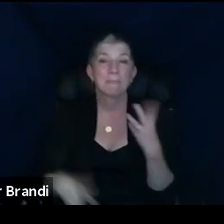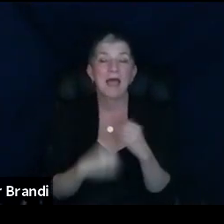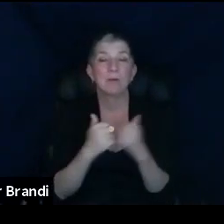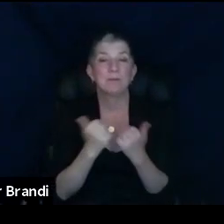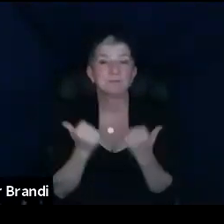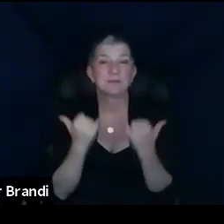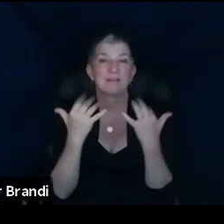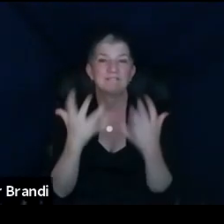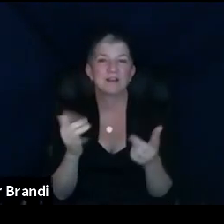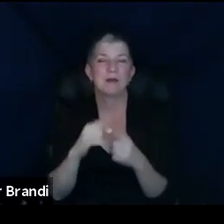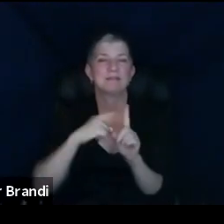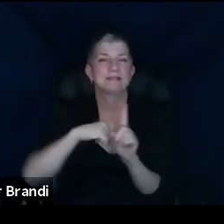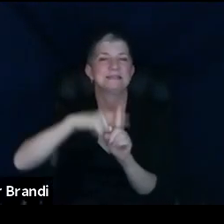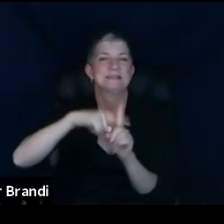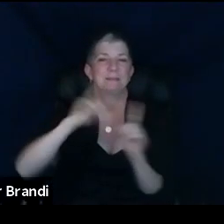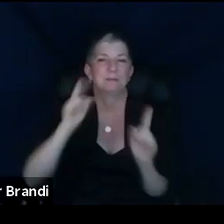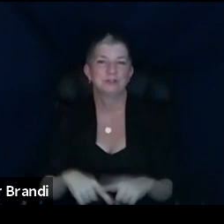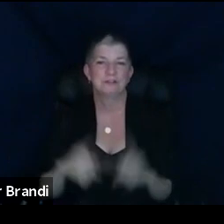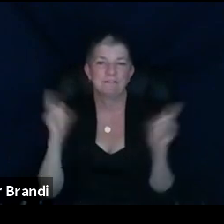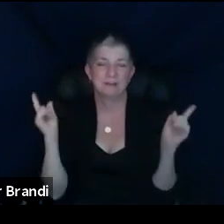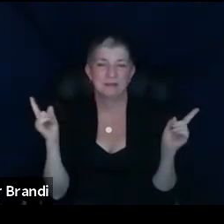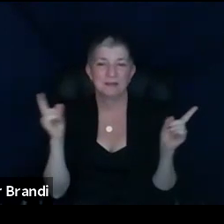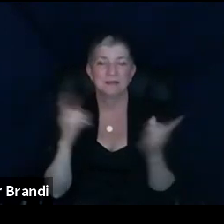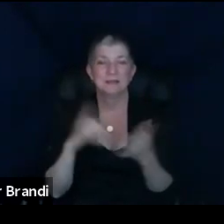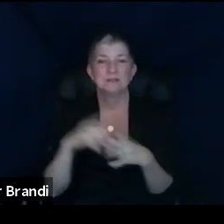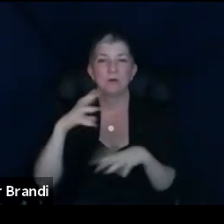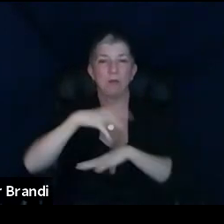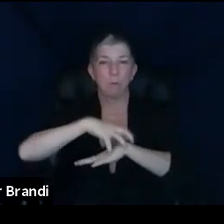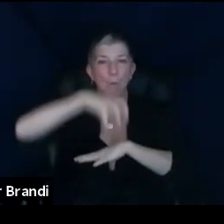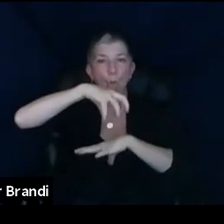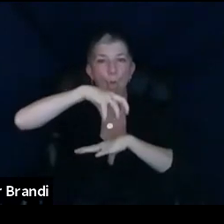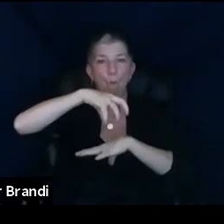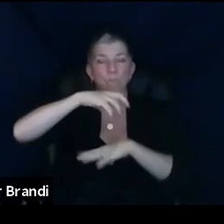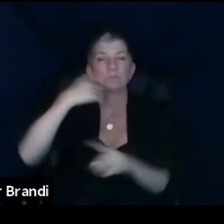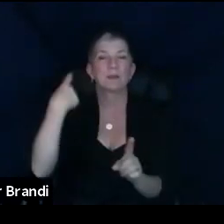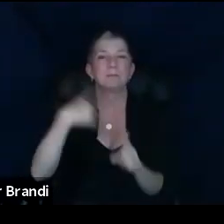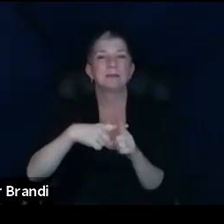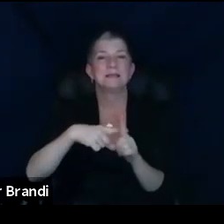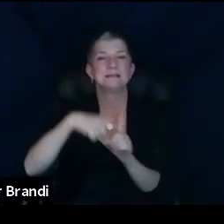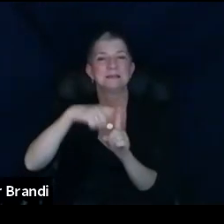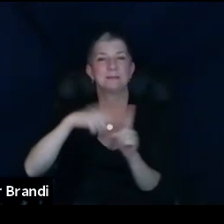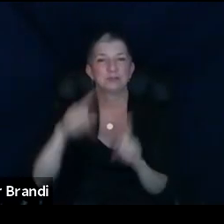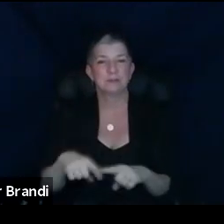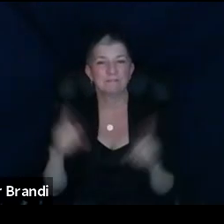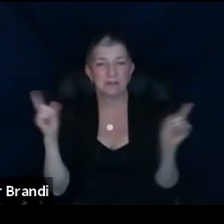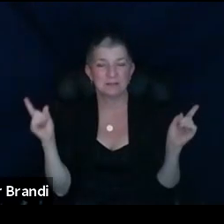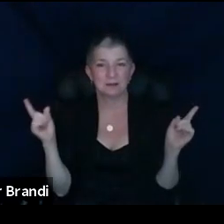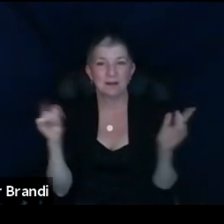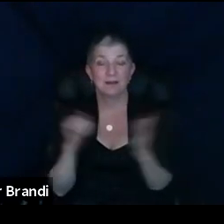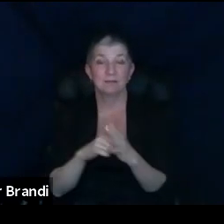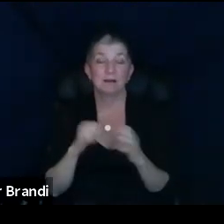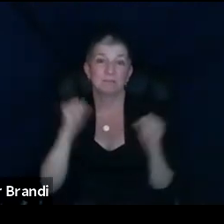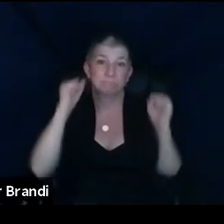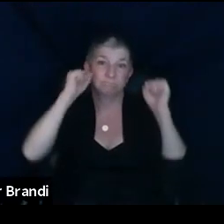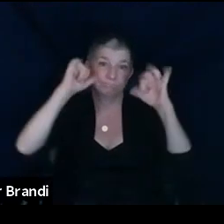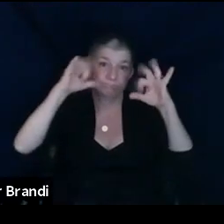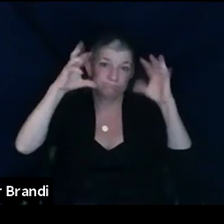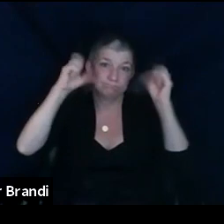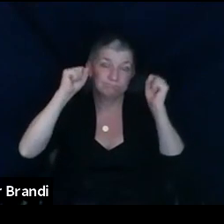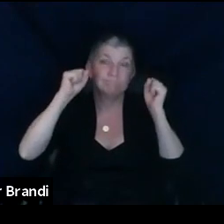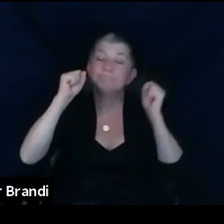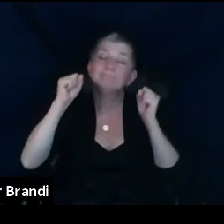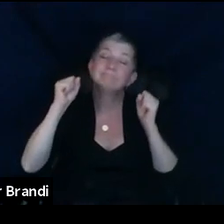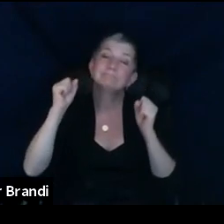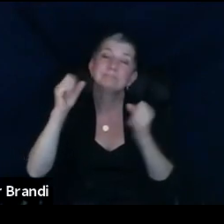have this temperature differential. So you have this suction sensation and a temperature differential, which is just an amazing combination of